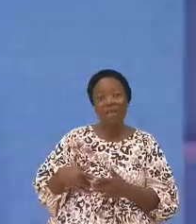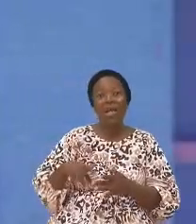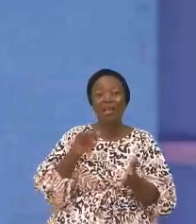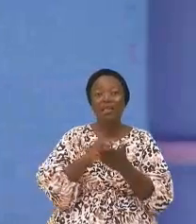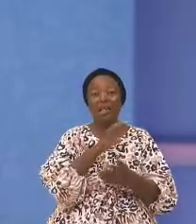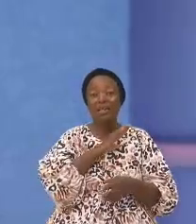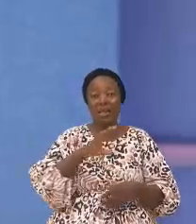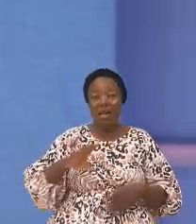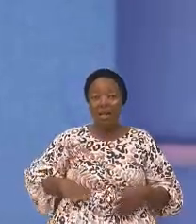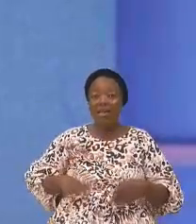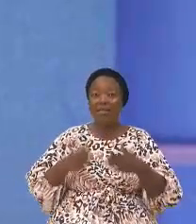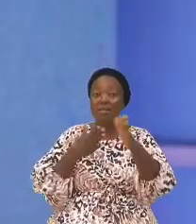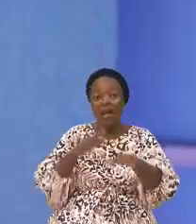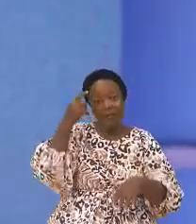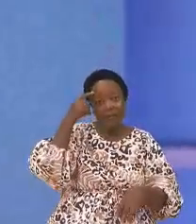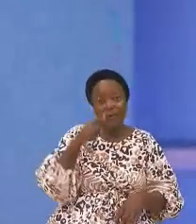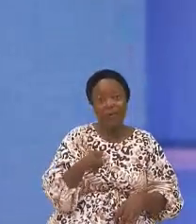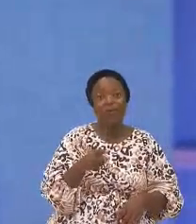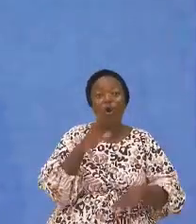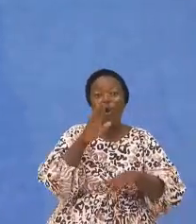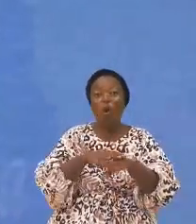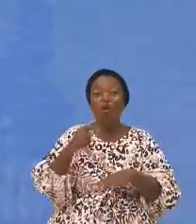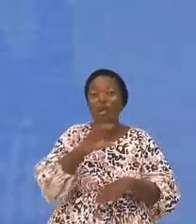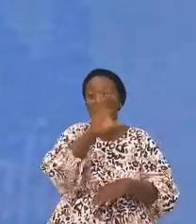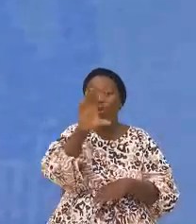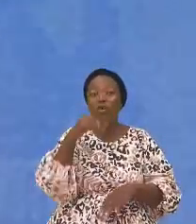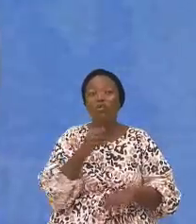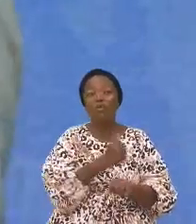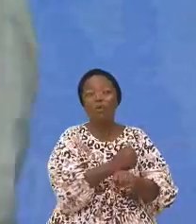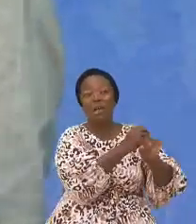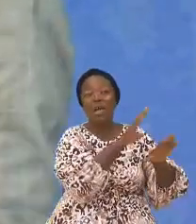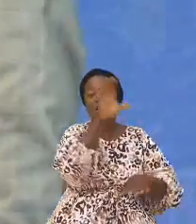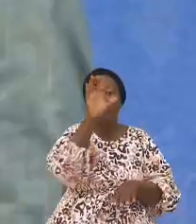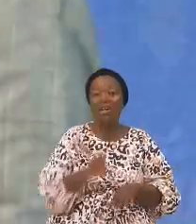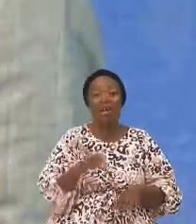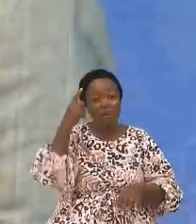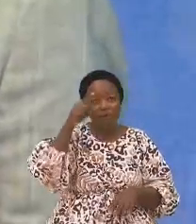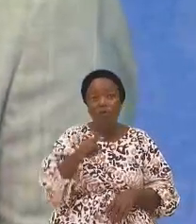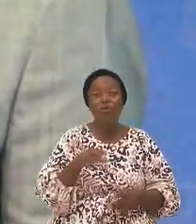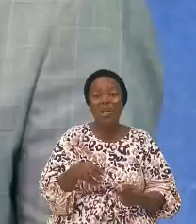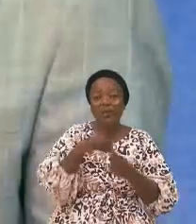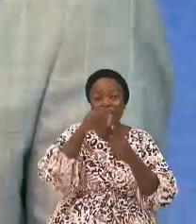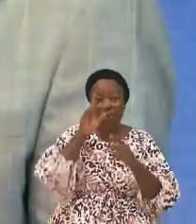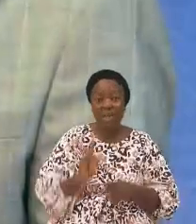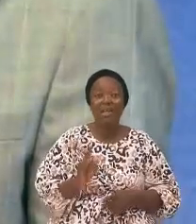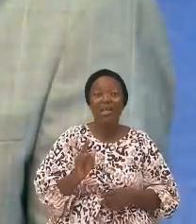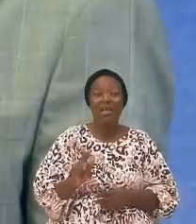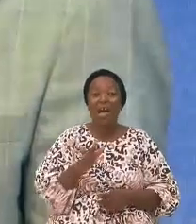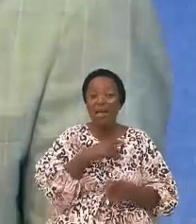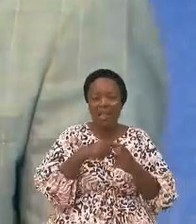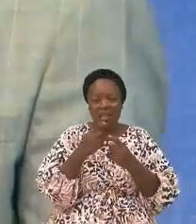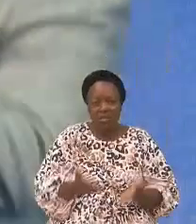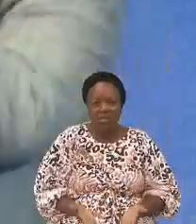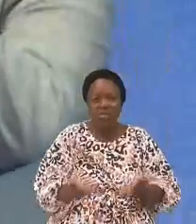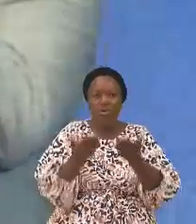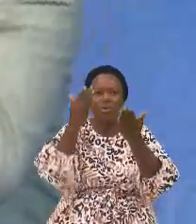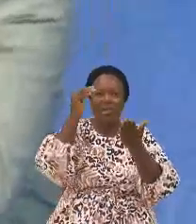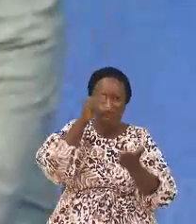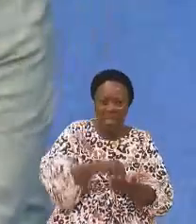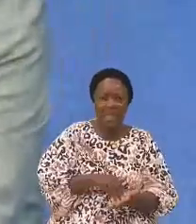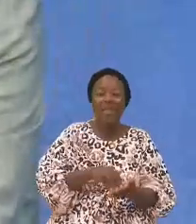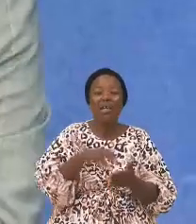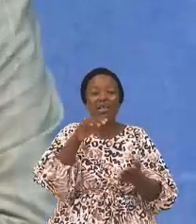and believe in your heart that Christ died for you on the cross of Calvary, for